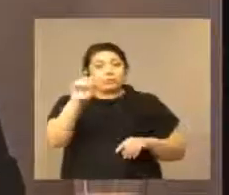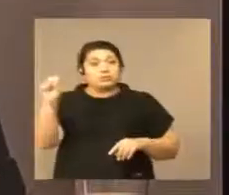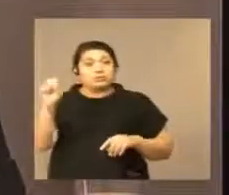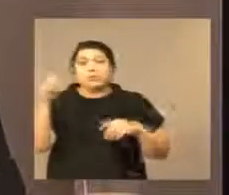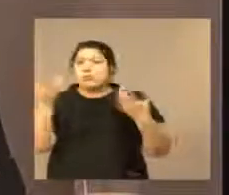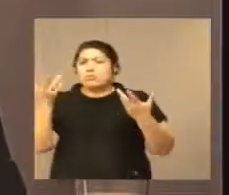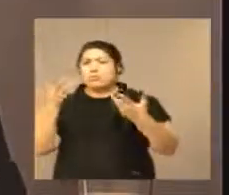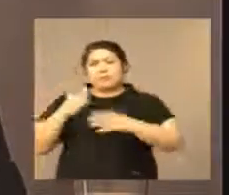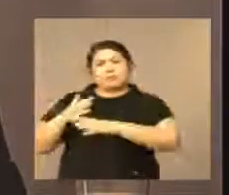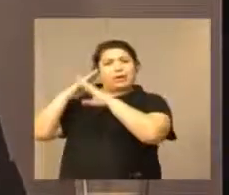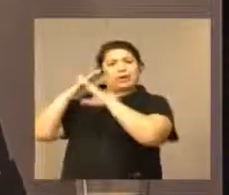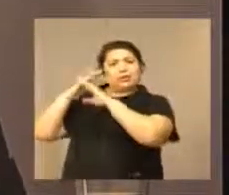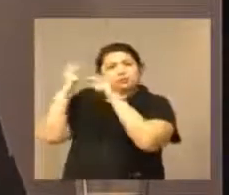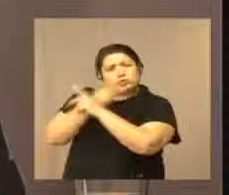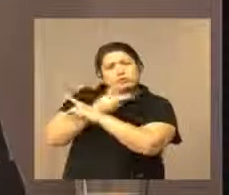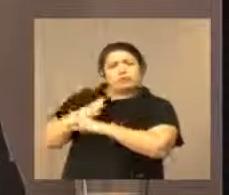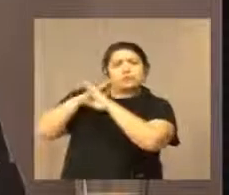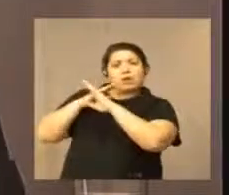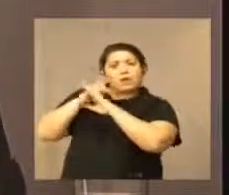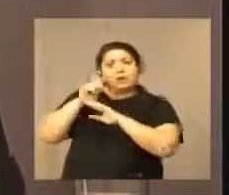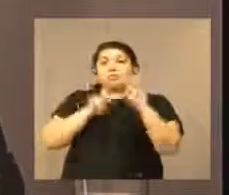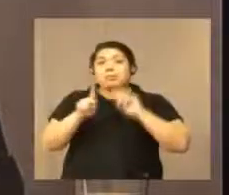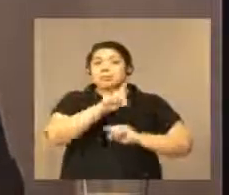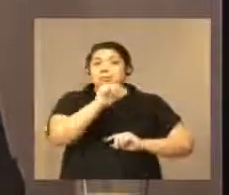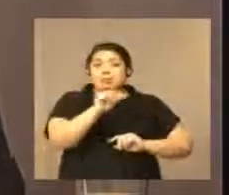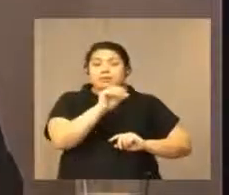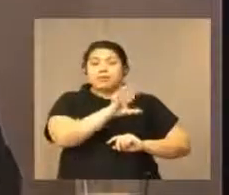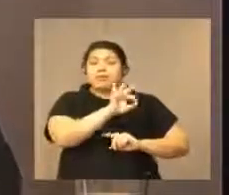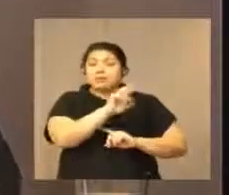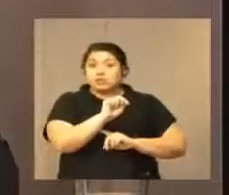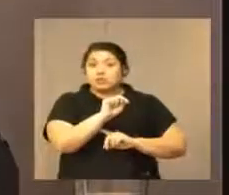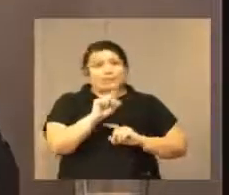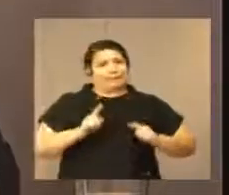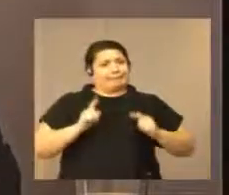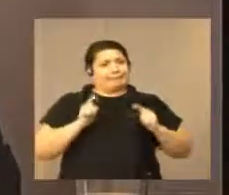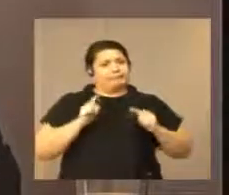to accessibility for First Nations persons with disabilities on reserve?